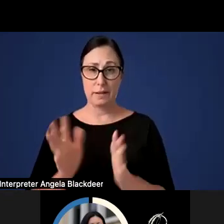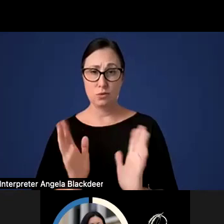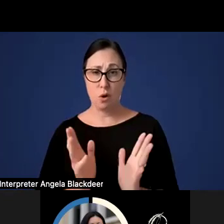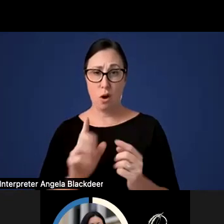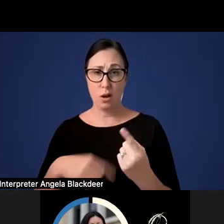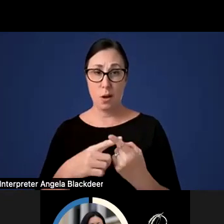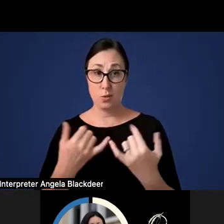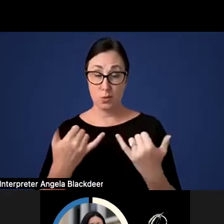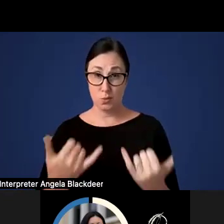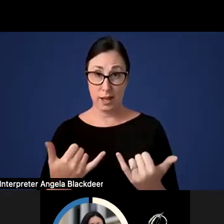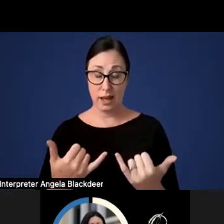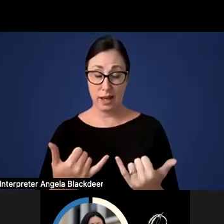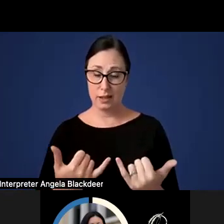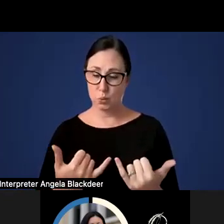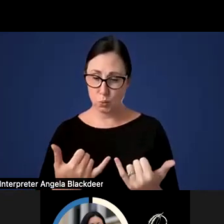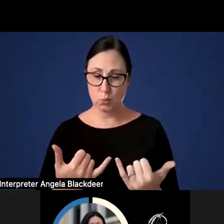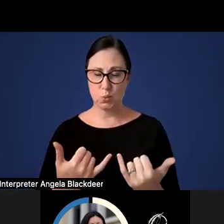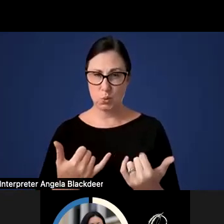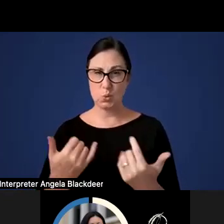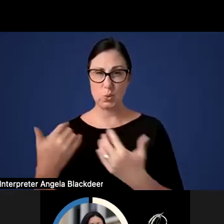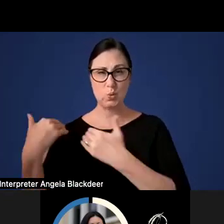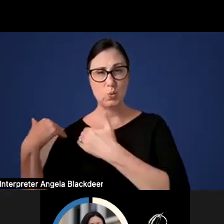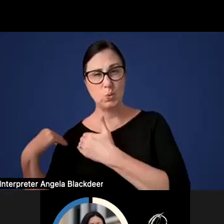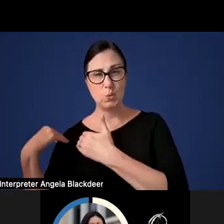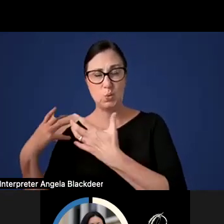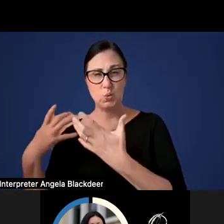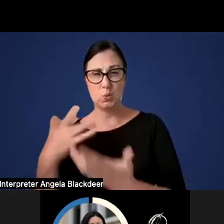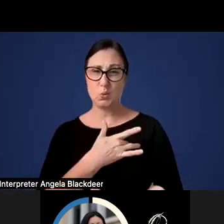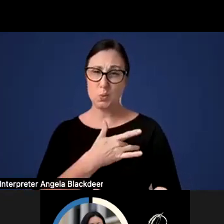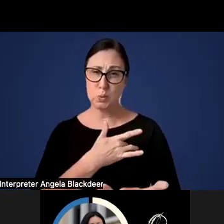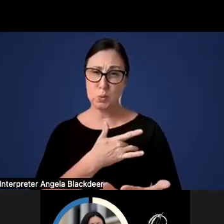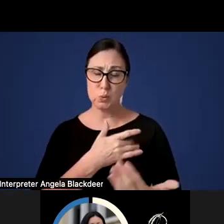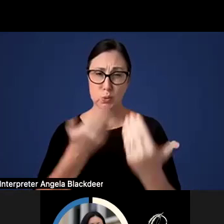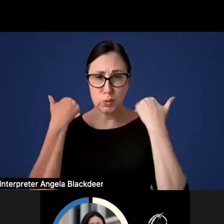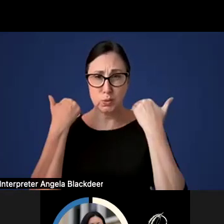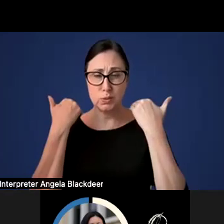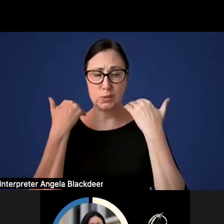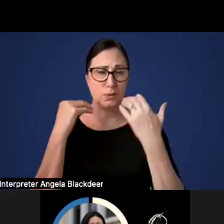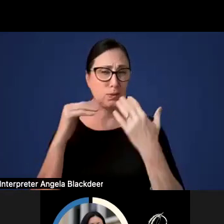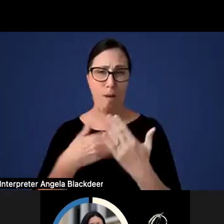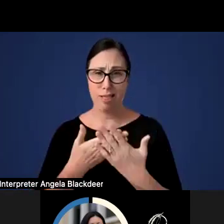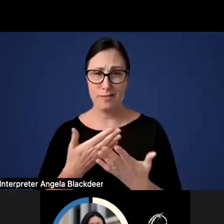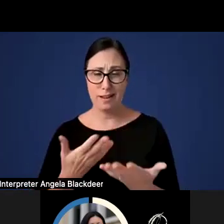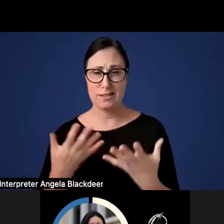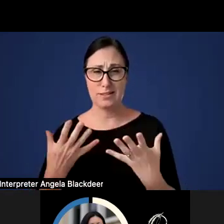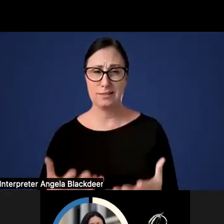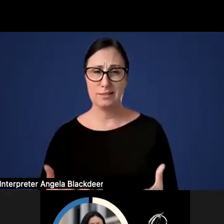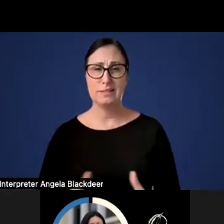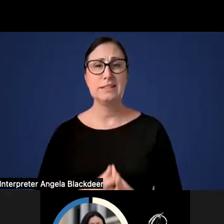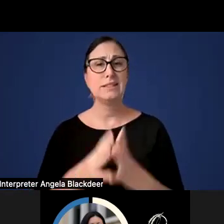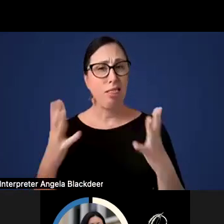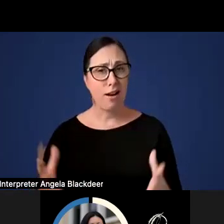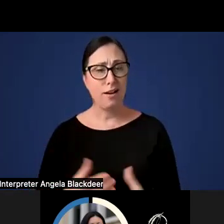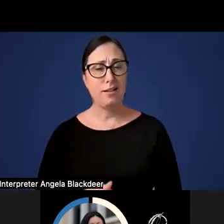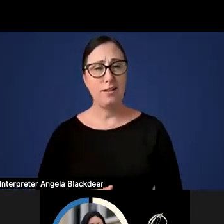is big, it's heavy, it's overwhelming, and none of us